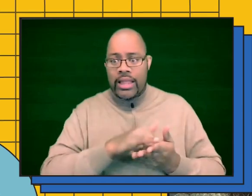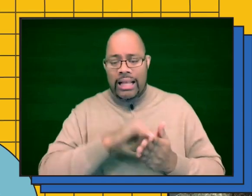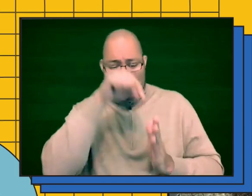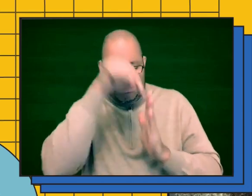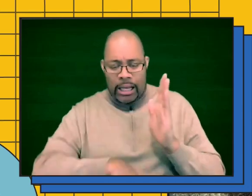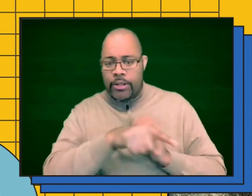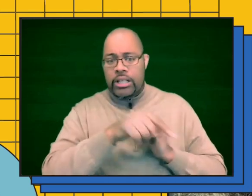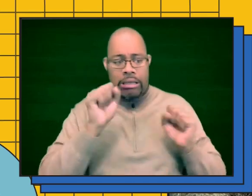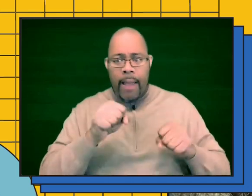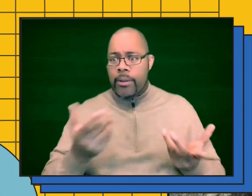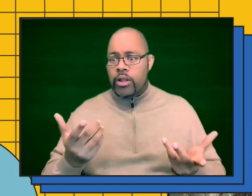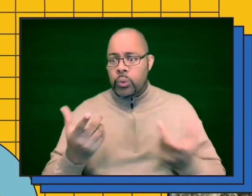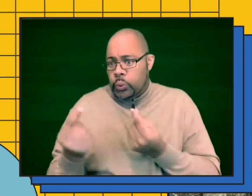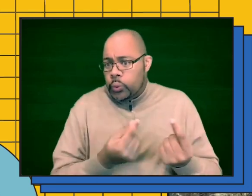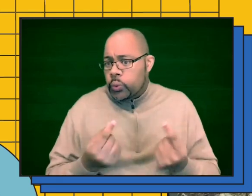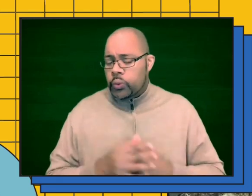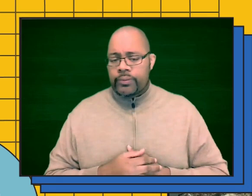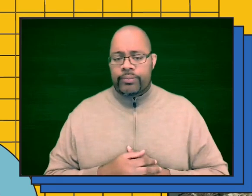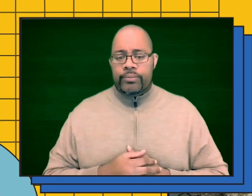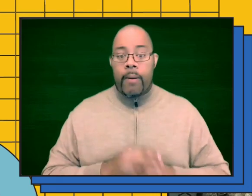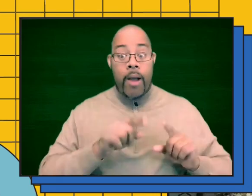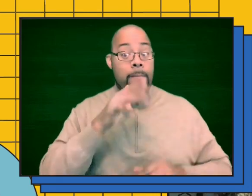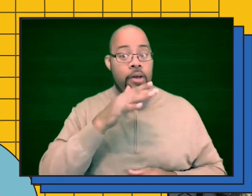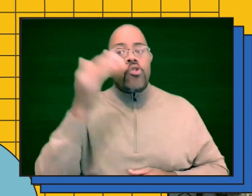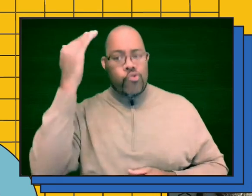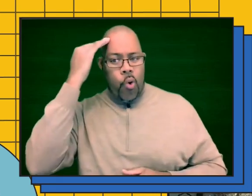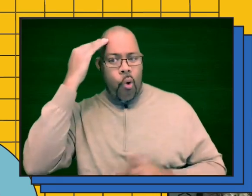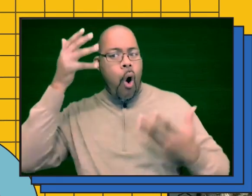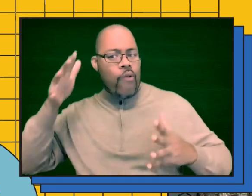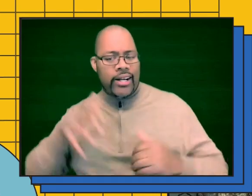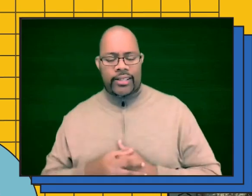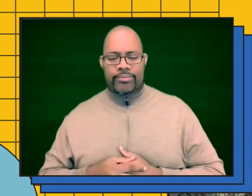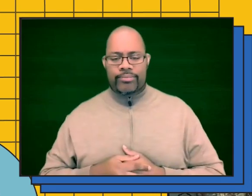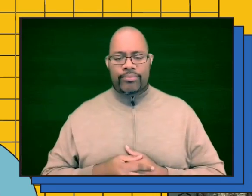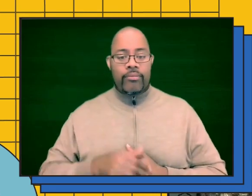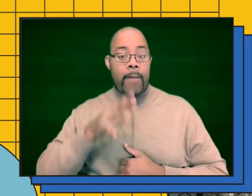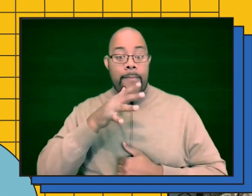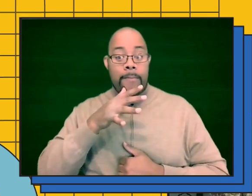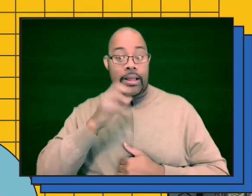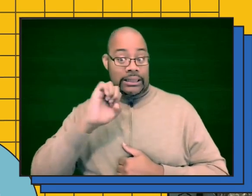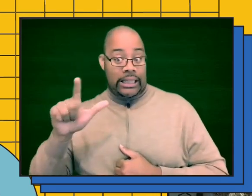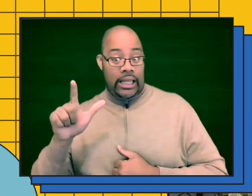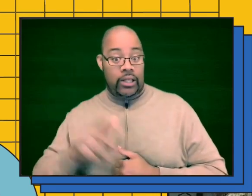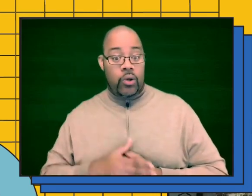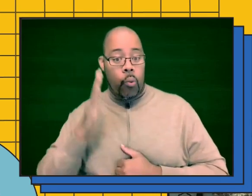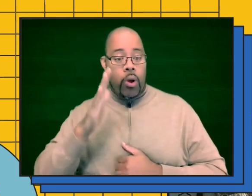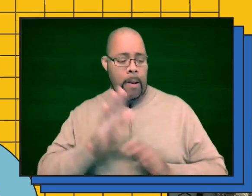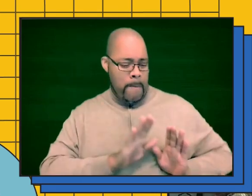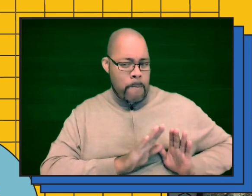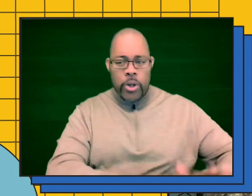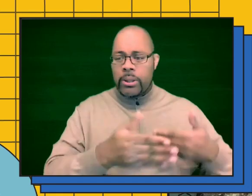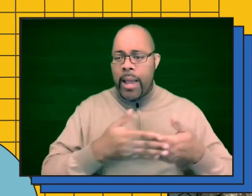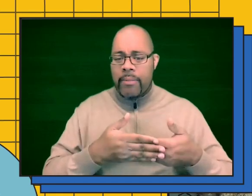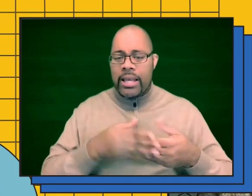know the depths of which she is capable. But her mother does. The mother Weddell seal